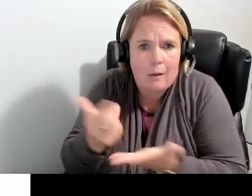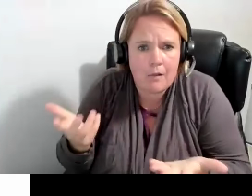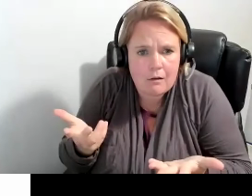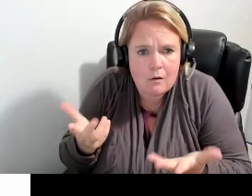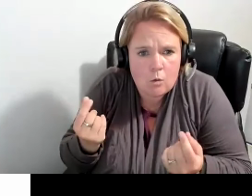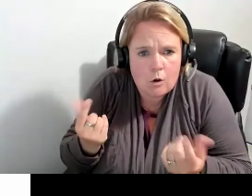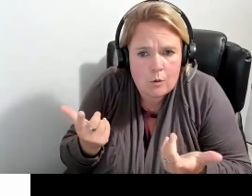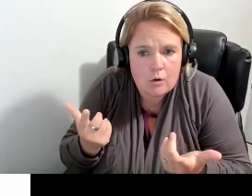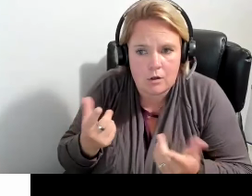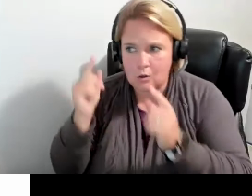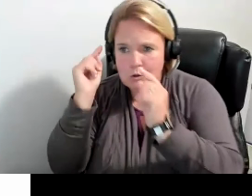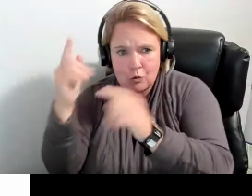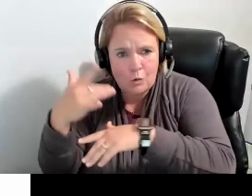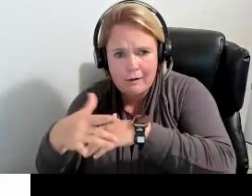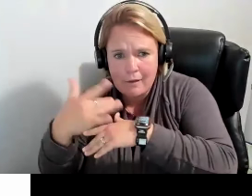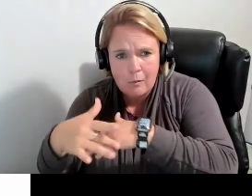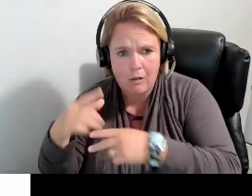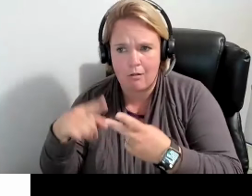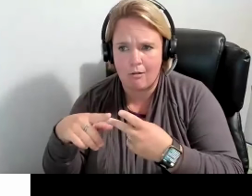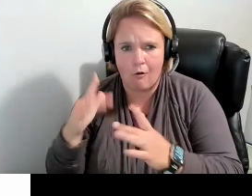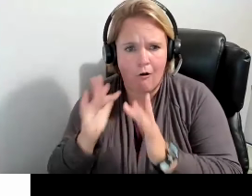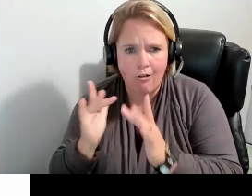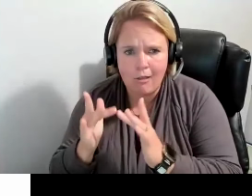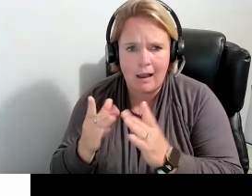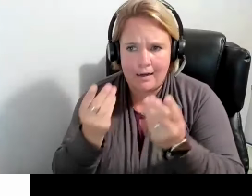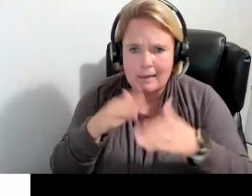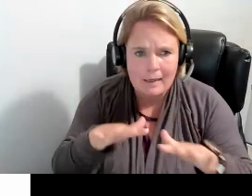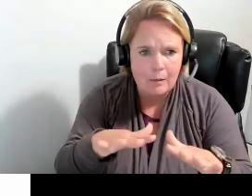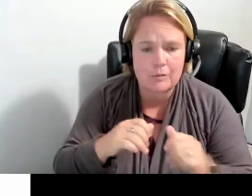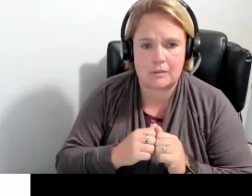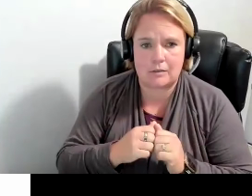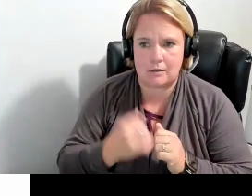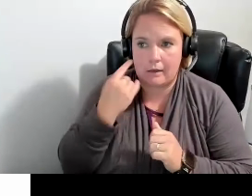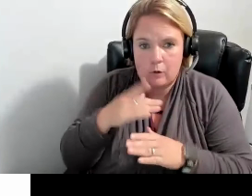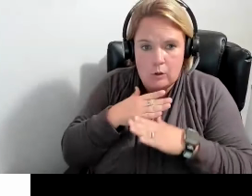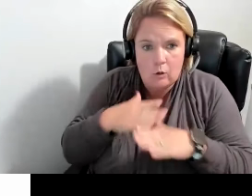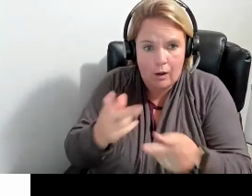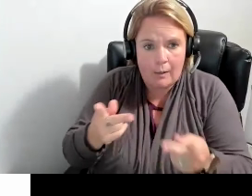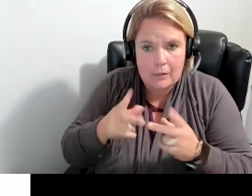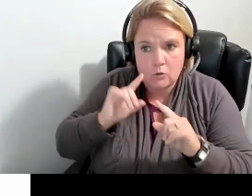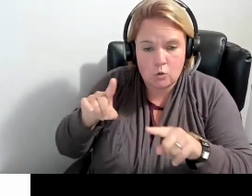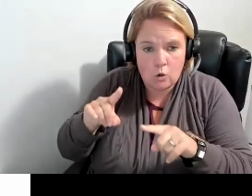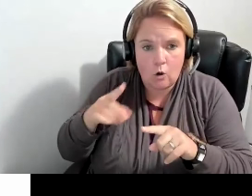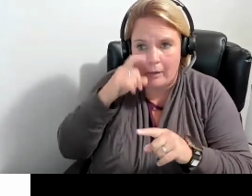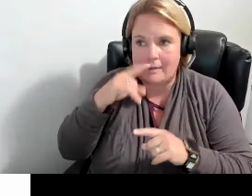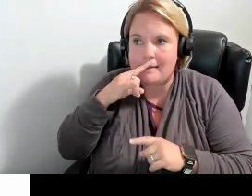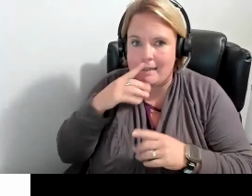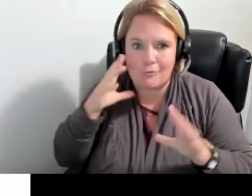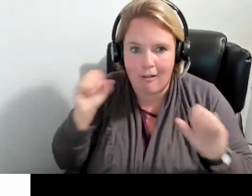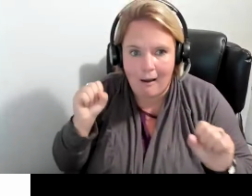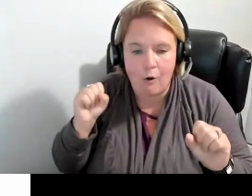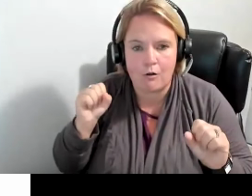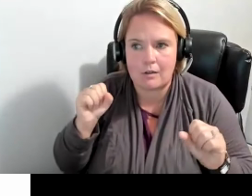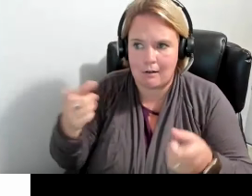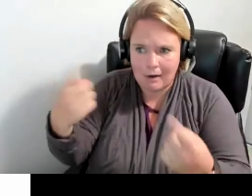have tutoring on campus. We have tutoring online. If you need a quiet place to work because your kids are running around at home, come do your homework in the library on